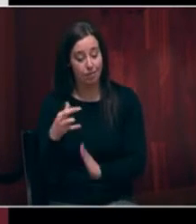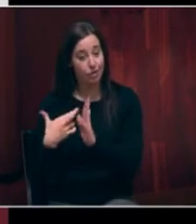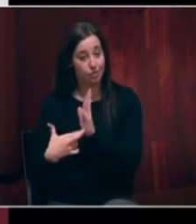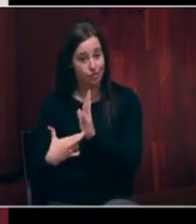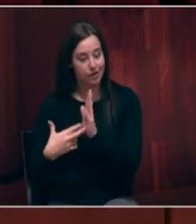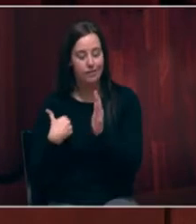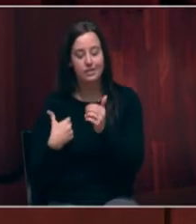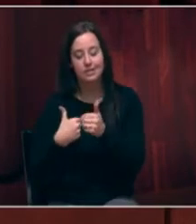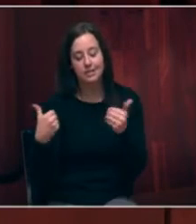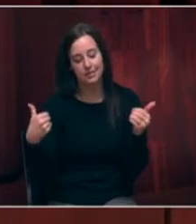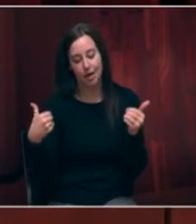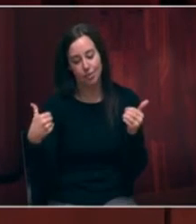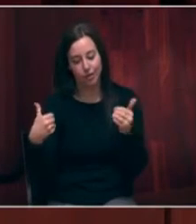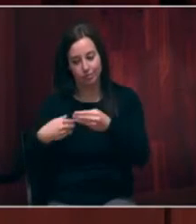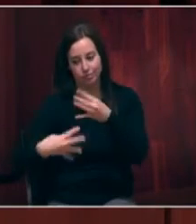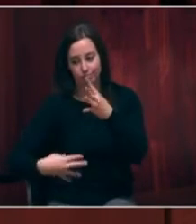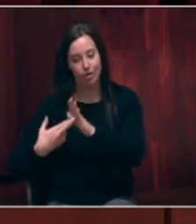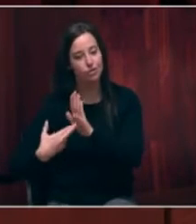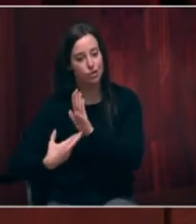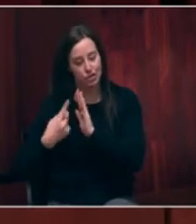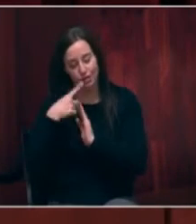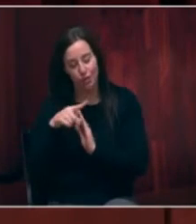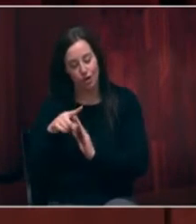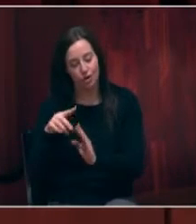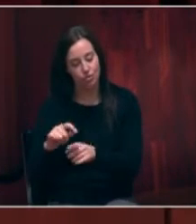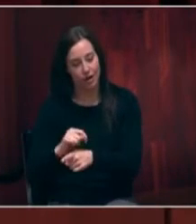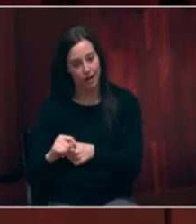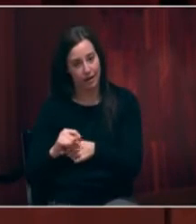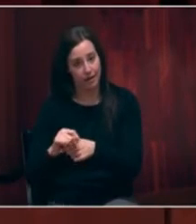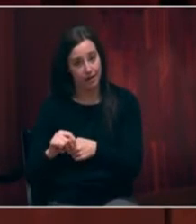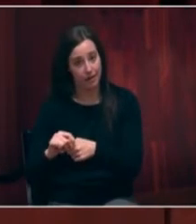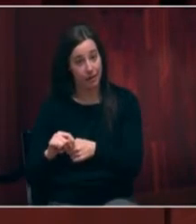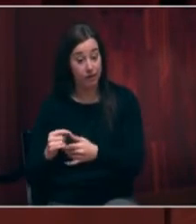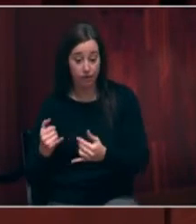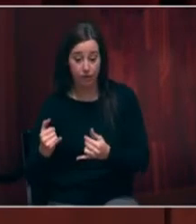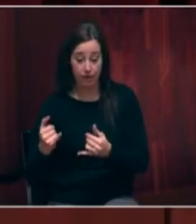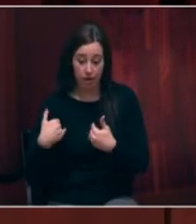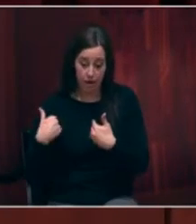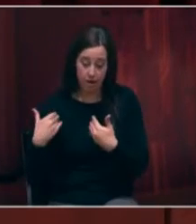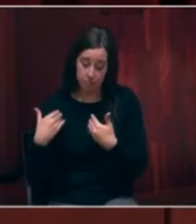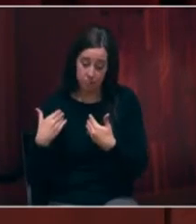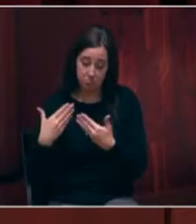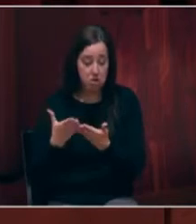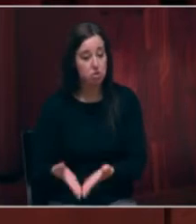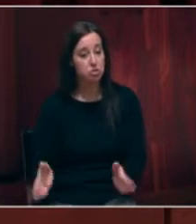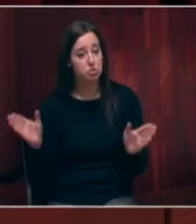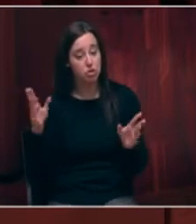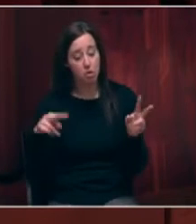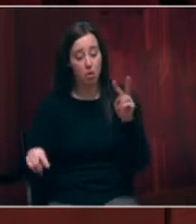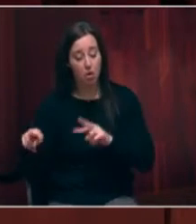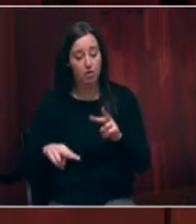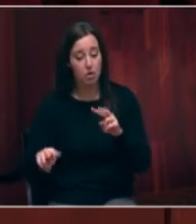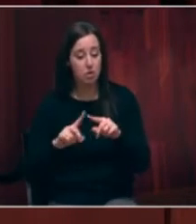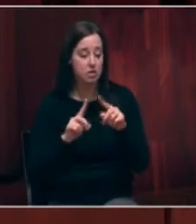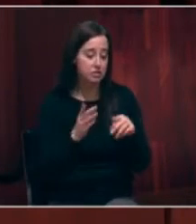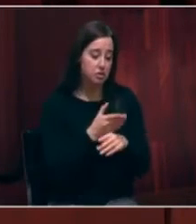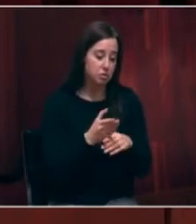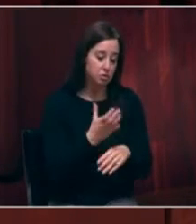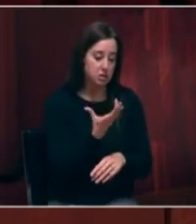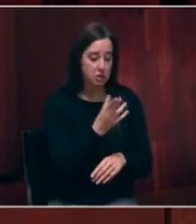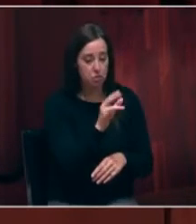that speaks to training. Now, right now, you'll get a general overview of the executive order there, the difference between the CUI program and the Freedom